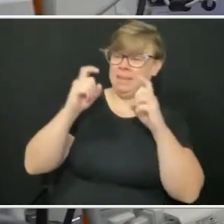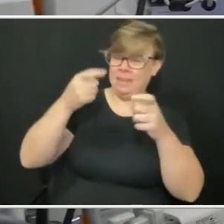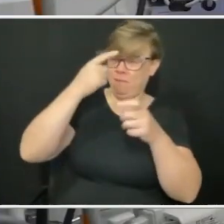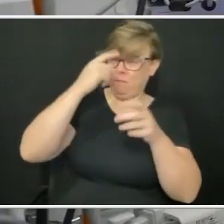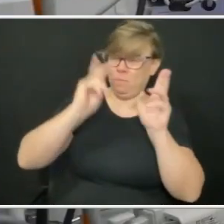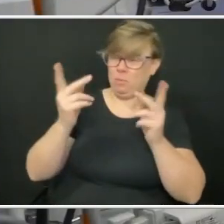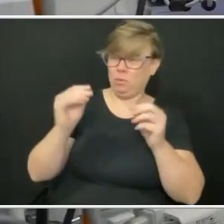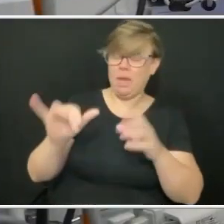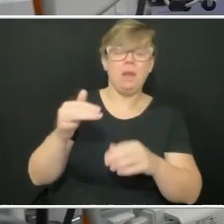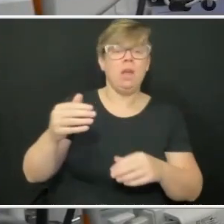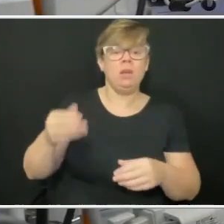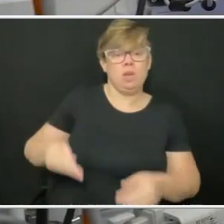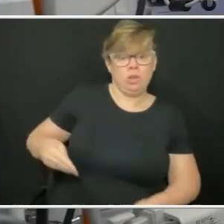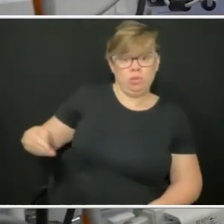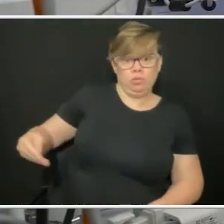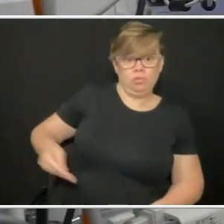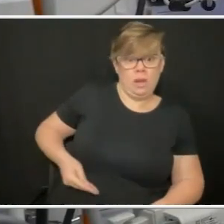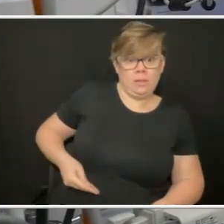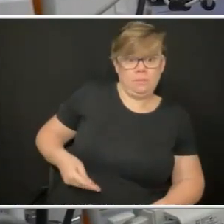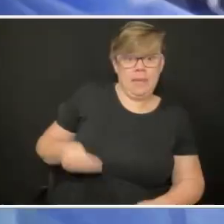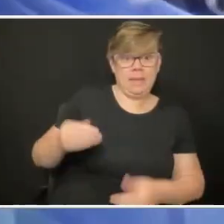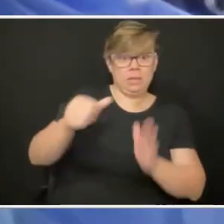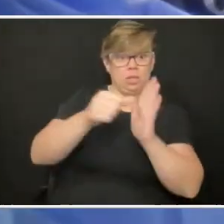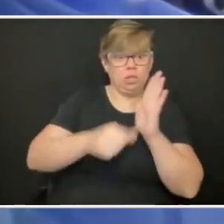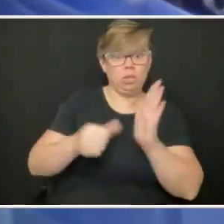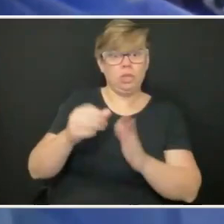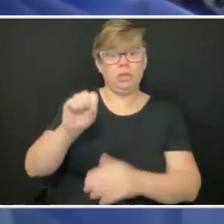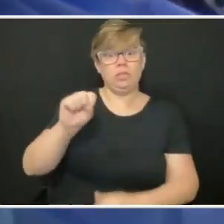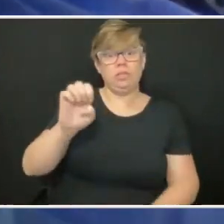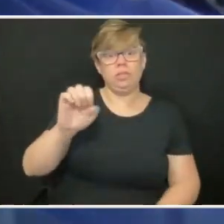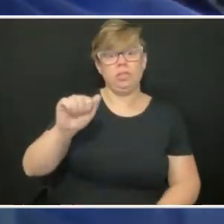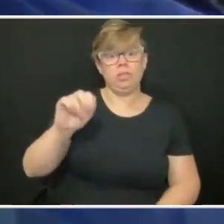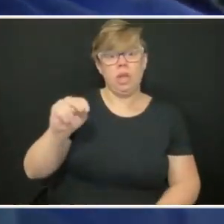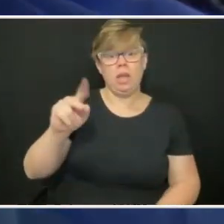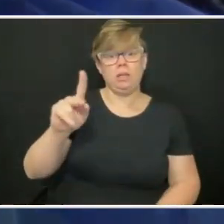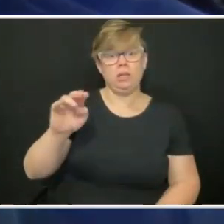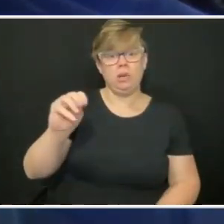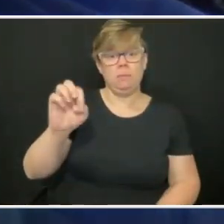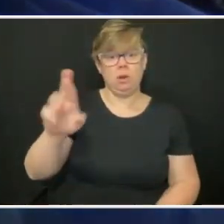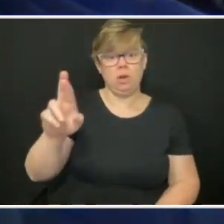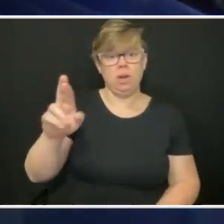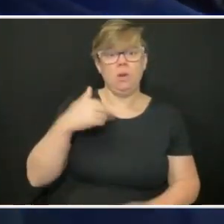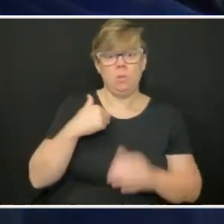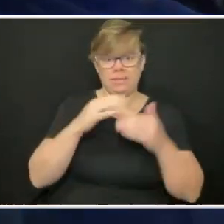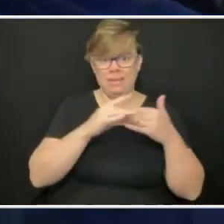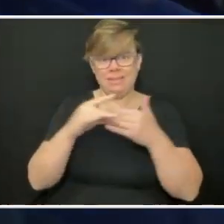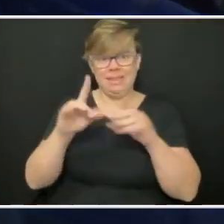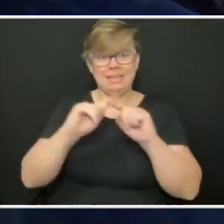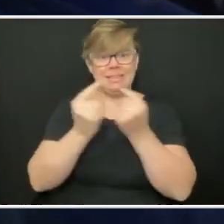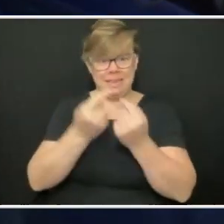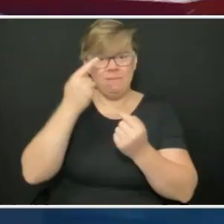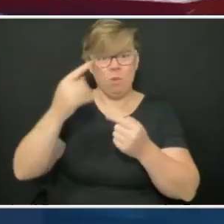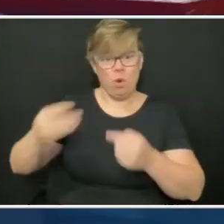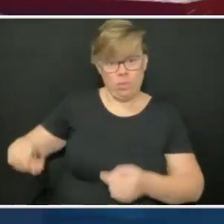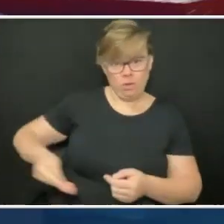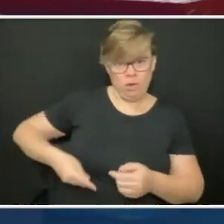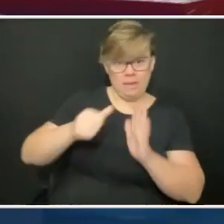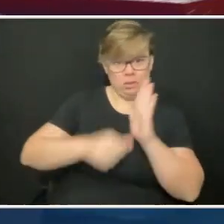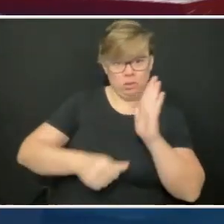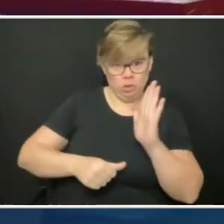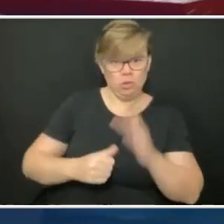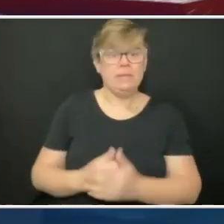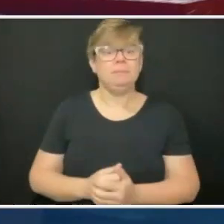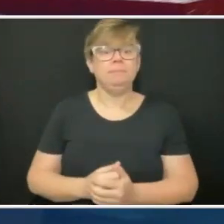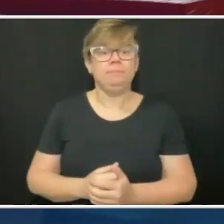Dr. Sean Coomer leads the team removing Jessica's kidney. Yeah, it's one of the greatest responsibilities and greatest honors at the same time. The